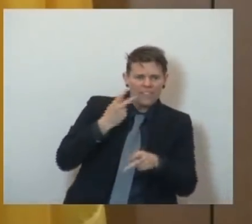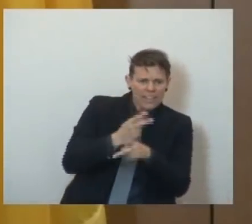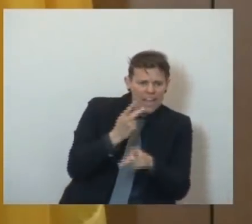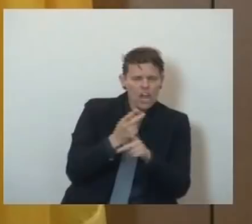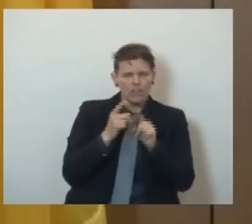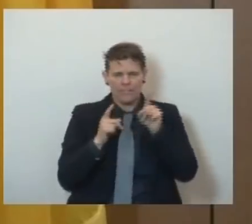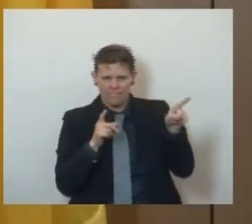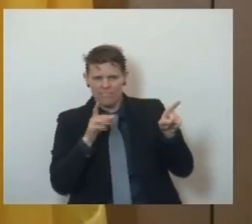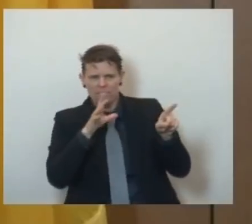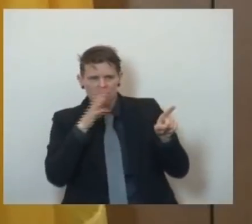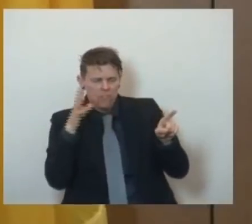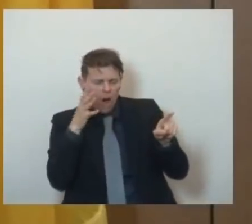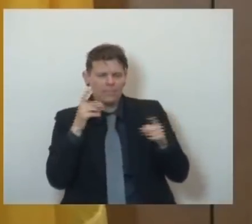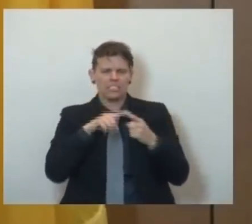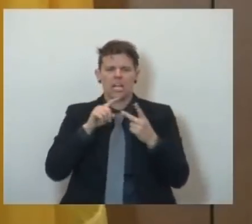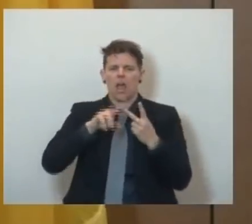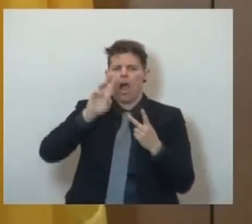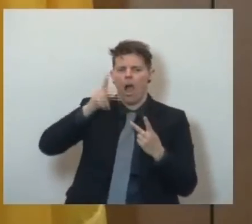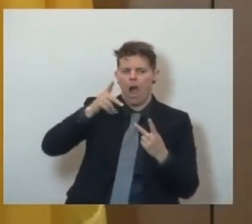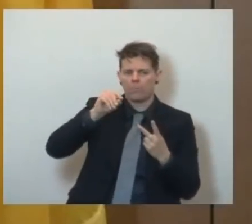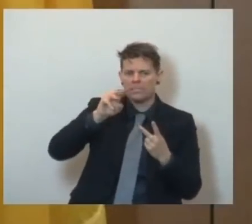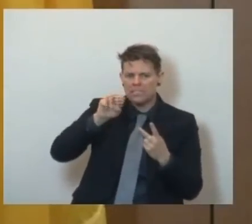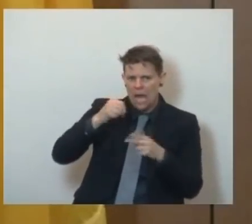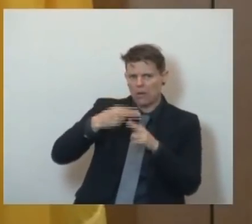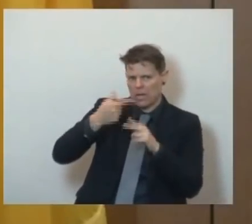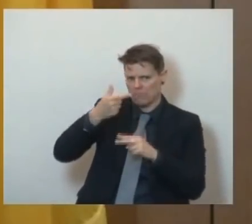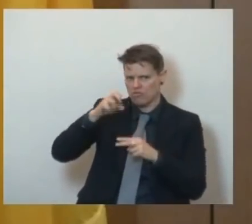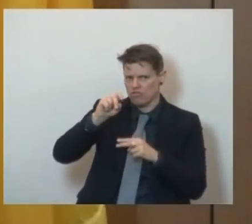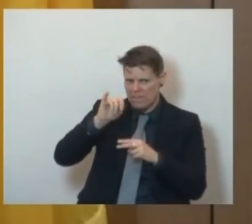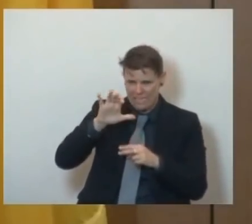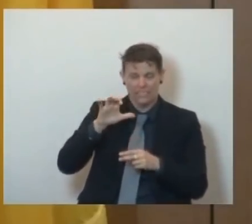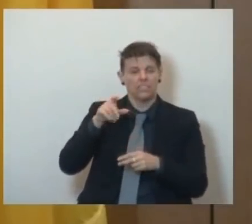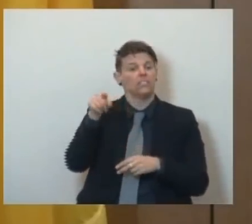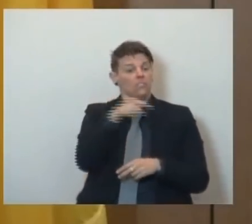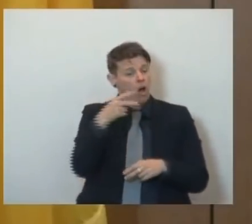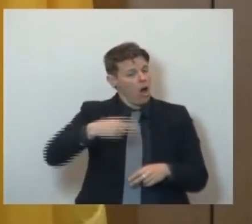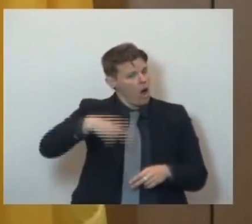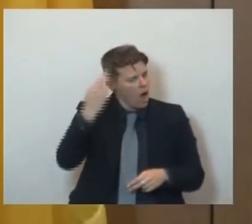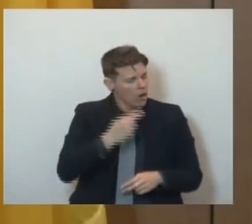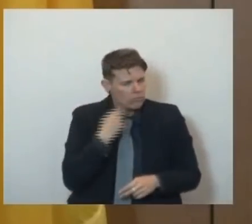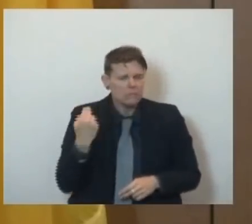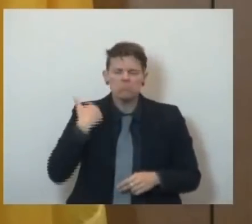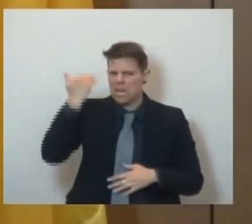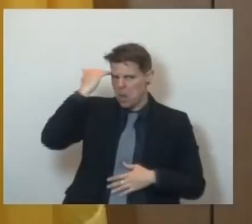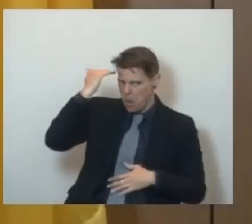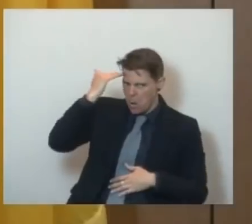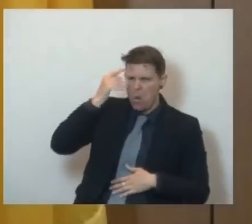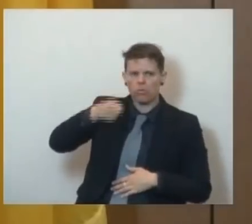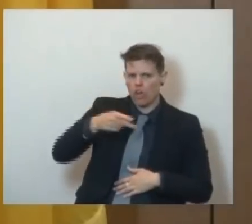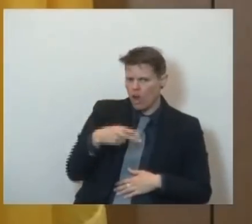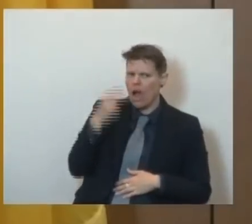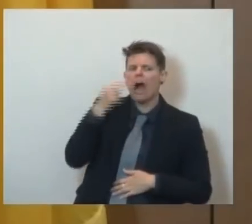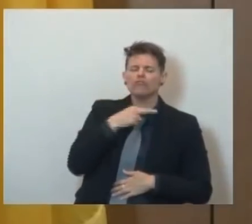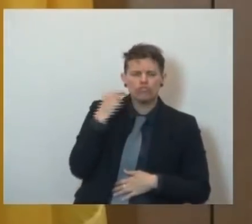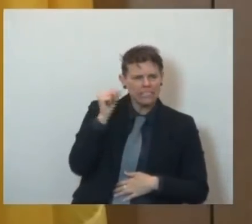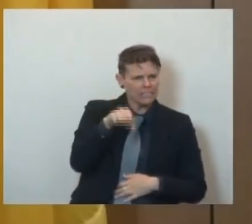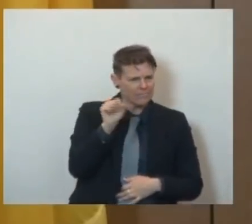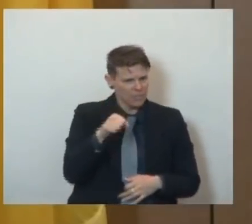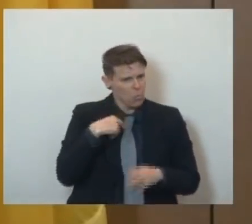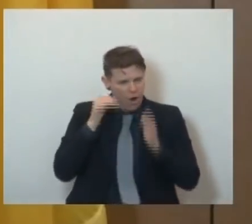Uptown Genesis are high-risk areas. We are well aware we're in. And